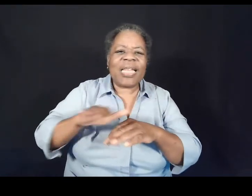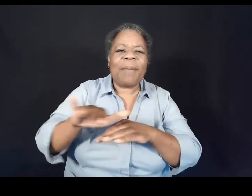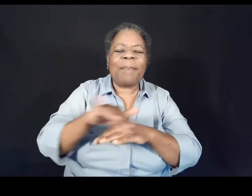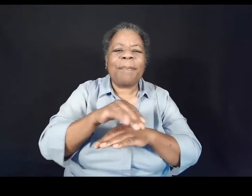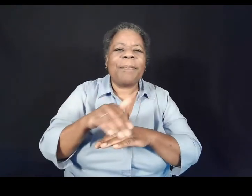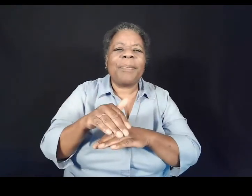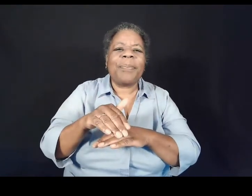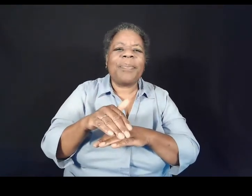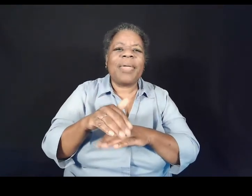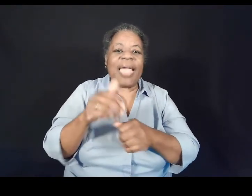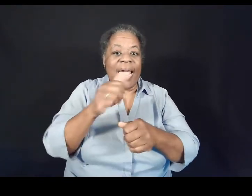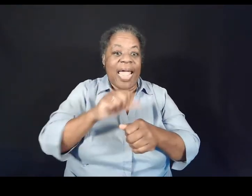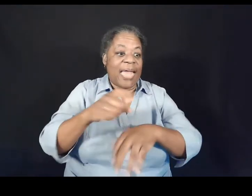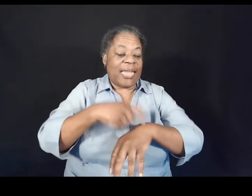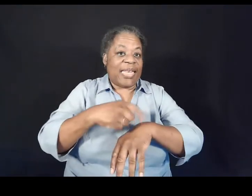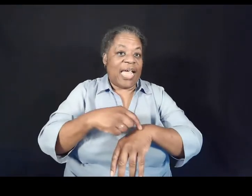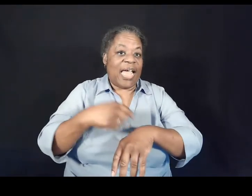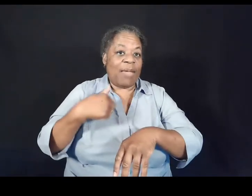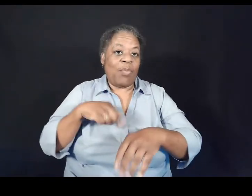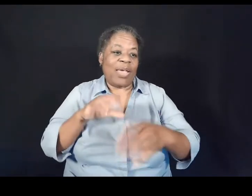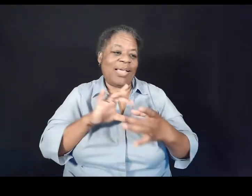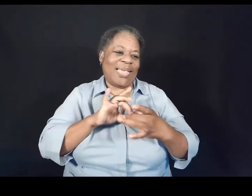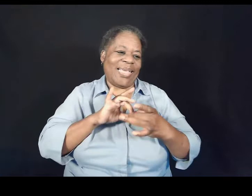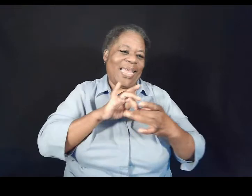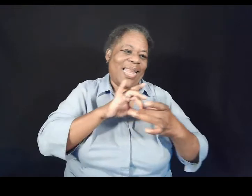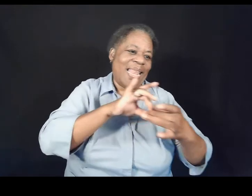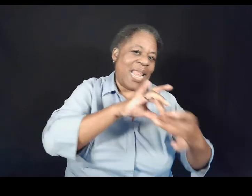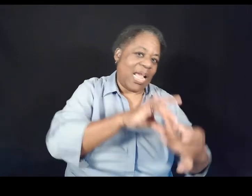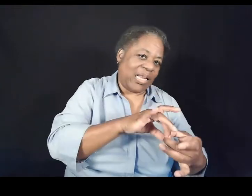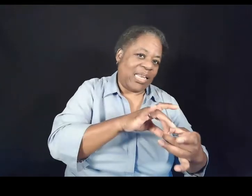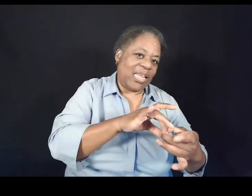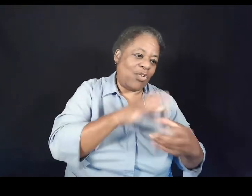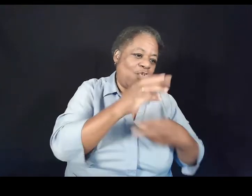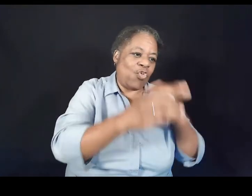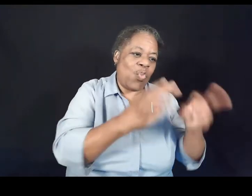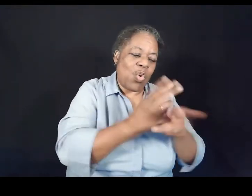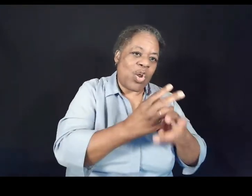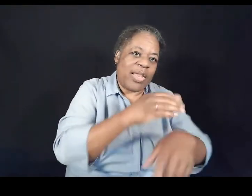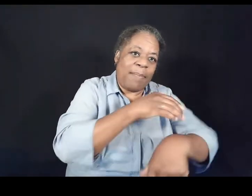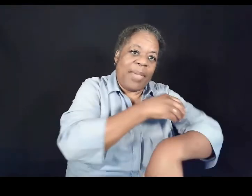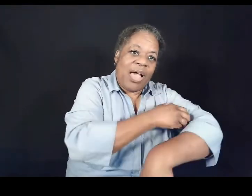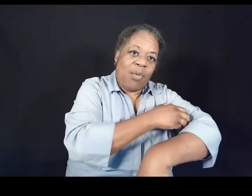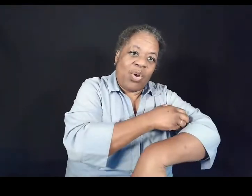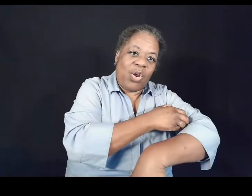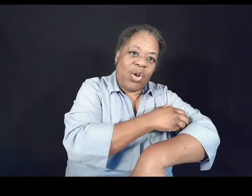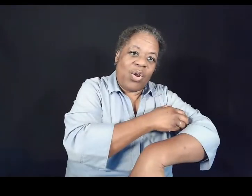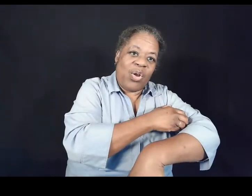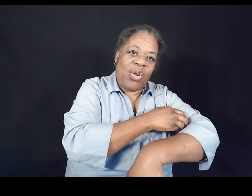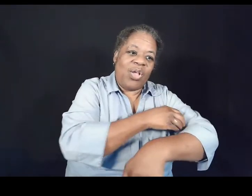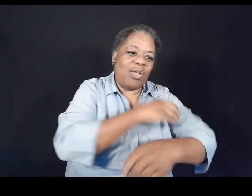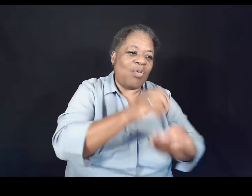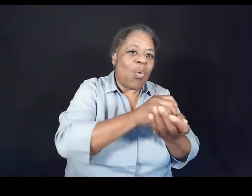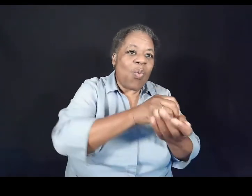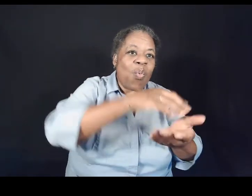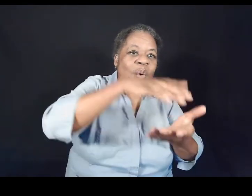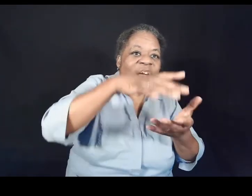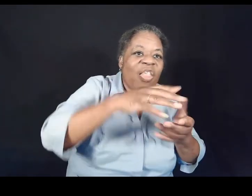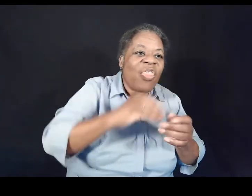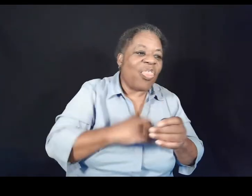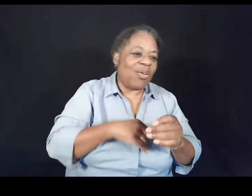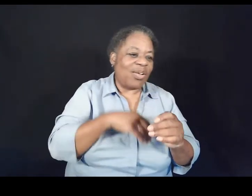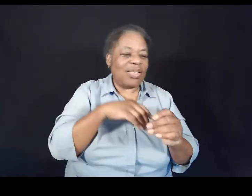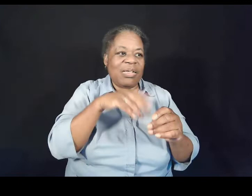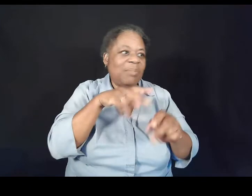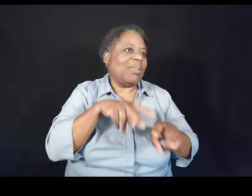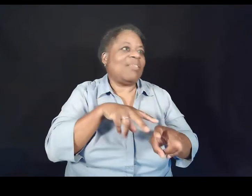Anytime we hitch our kingdom wagon to worldly powers, to wealth or celebrity or